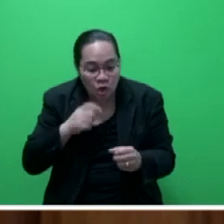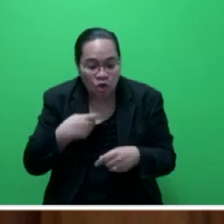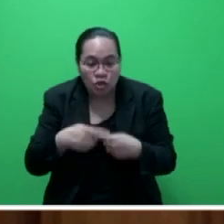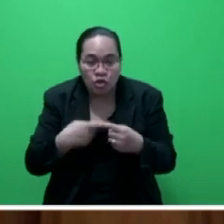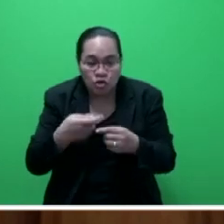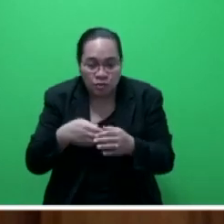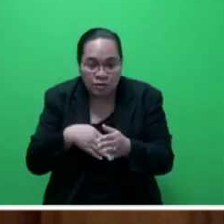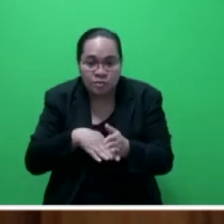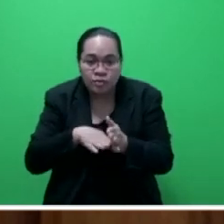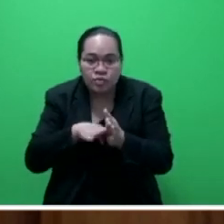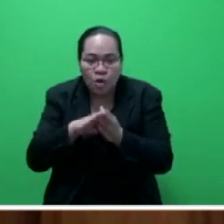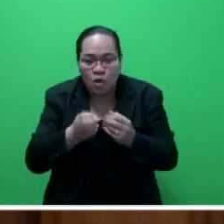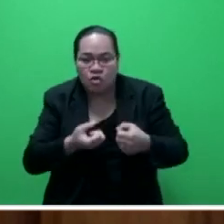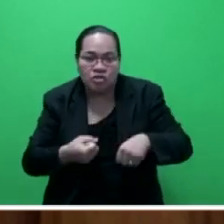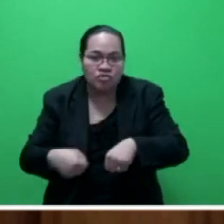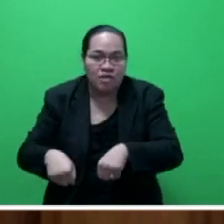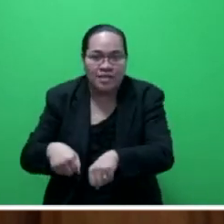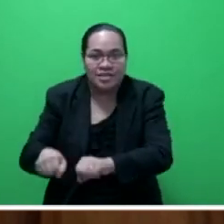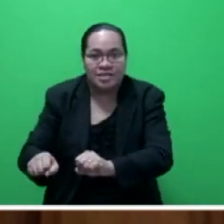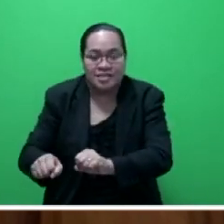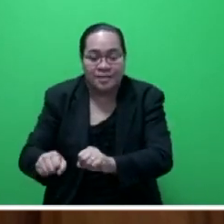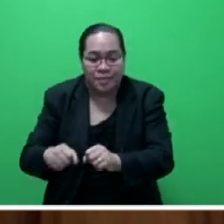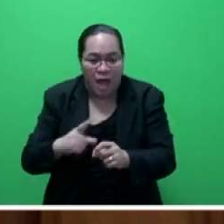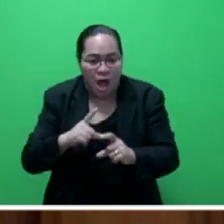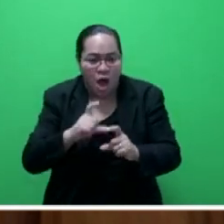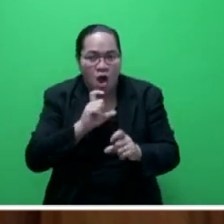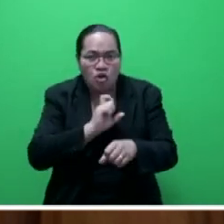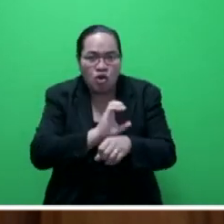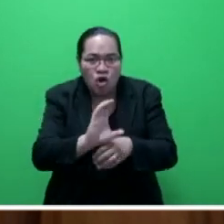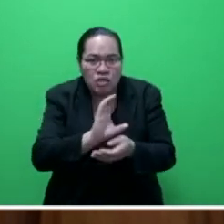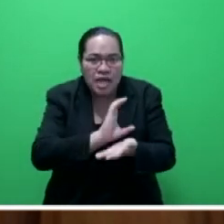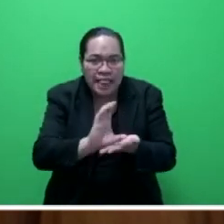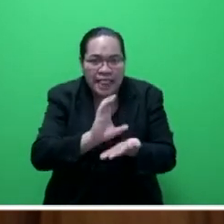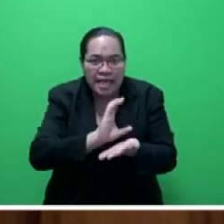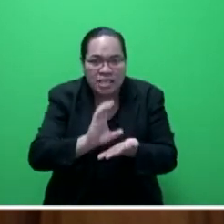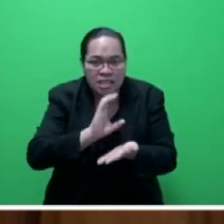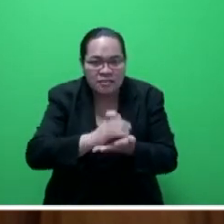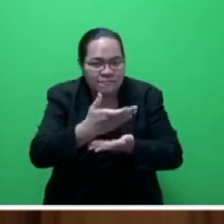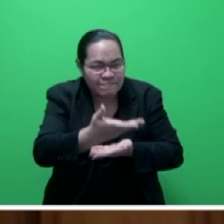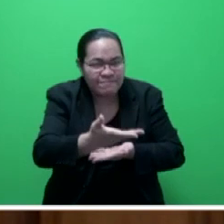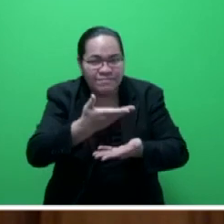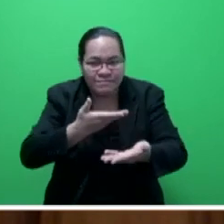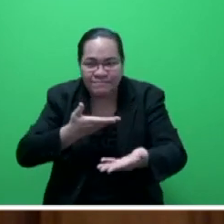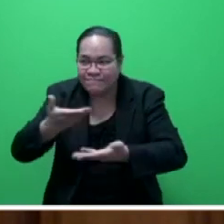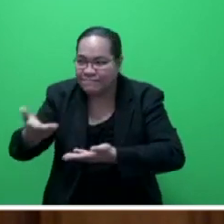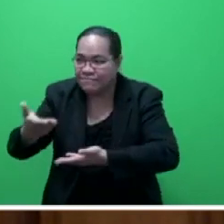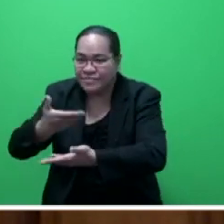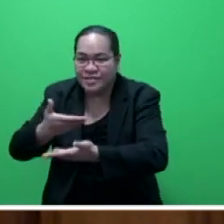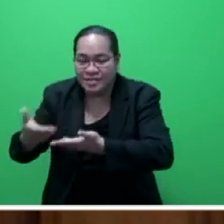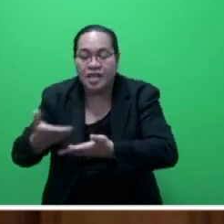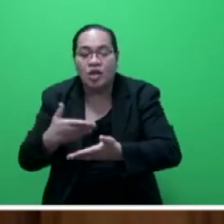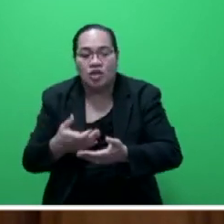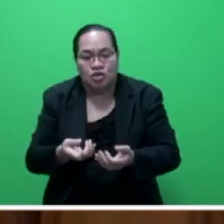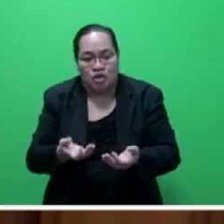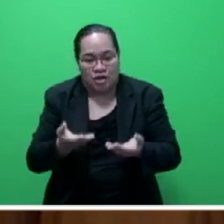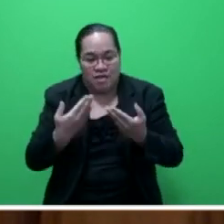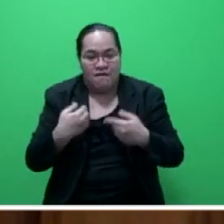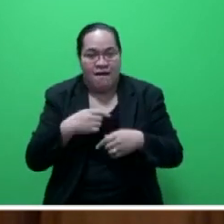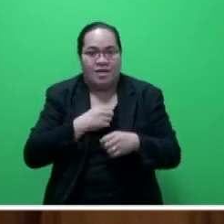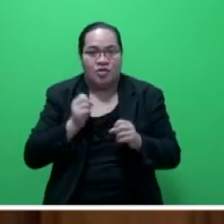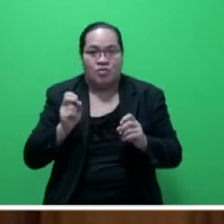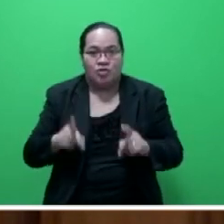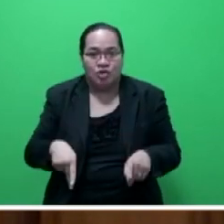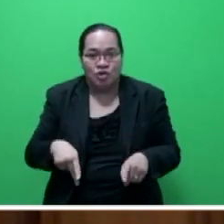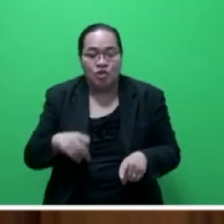recovery strategies. Our consultations have, for instance, afforded the ministry an opportunity to enhance